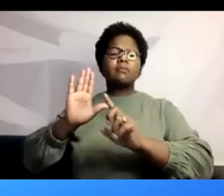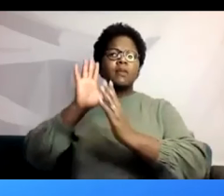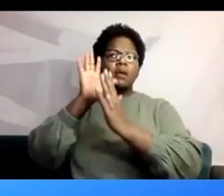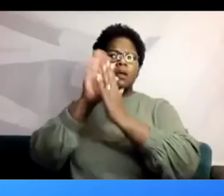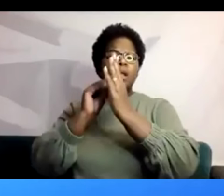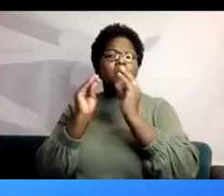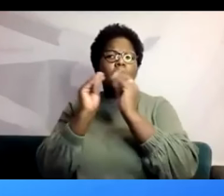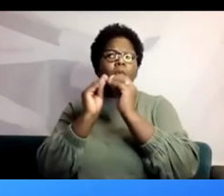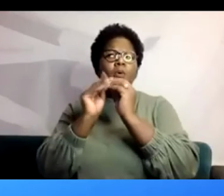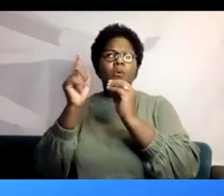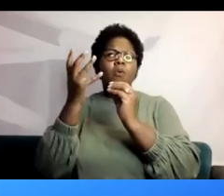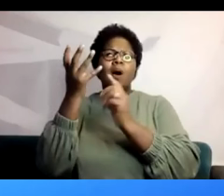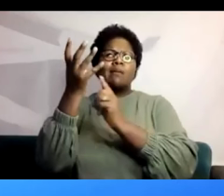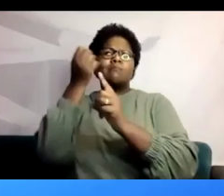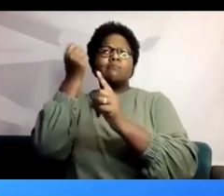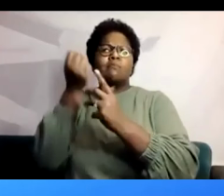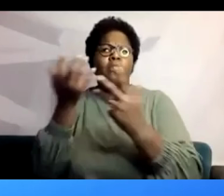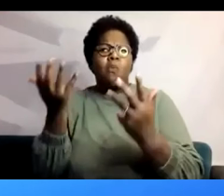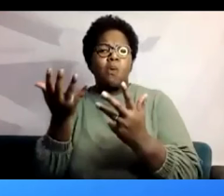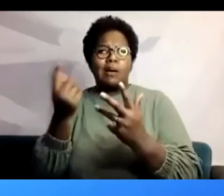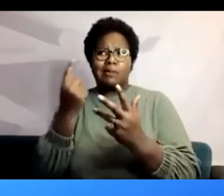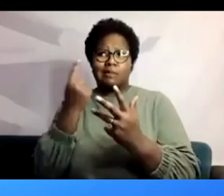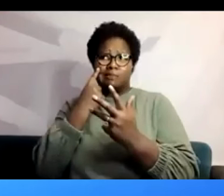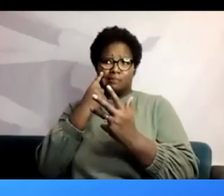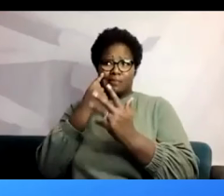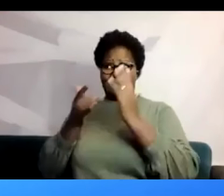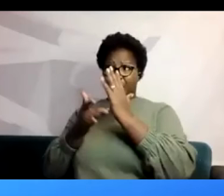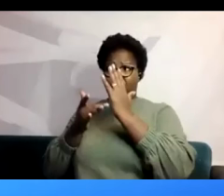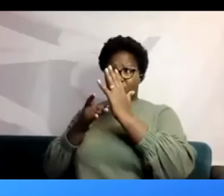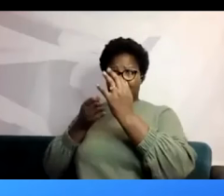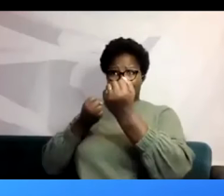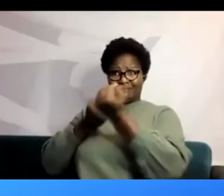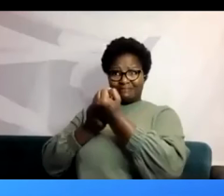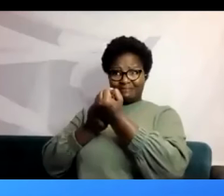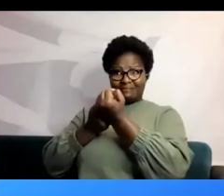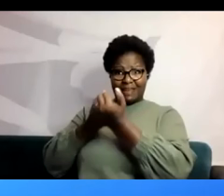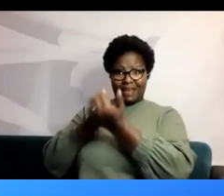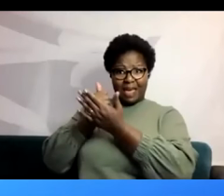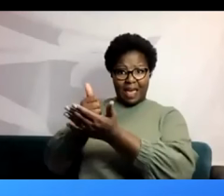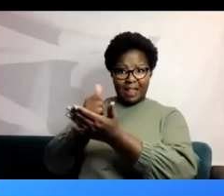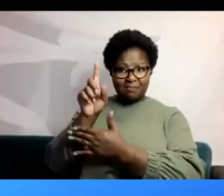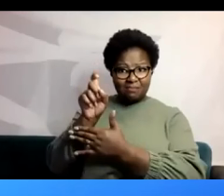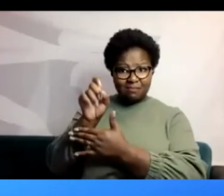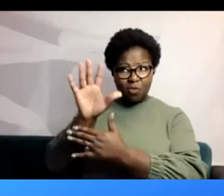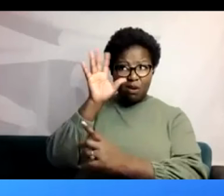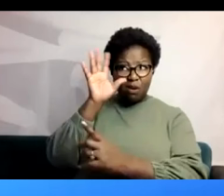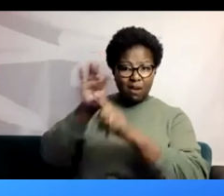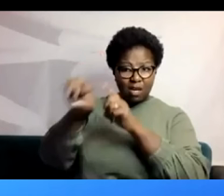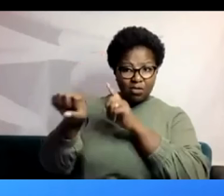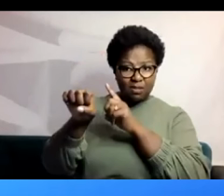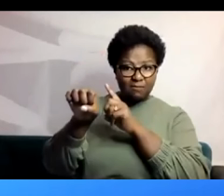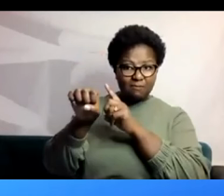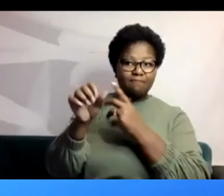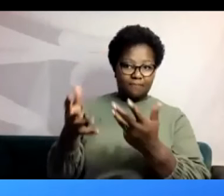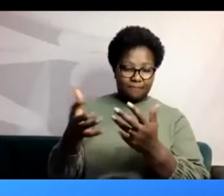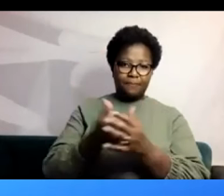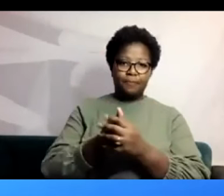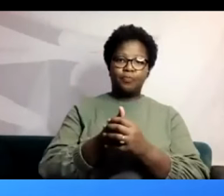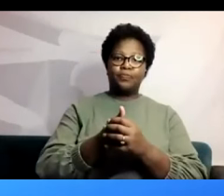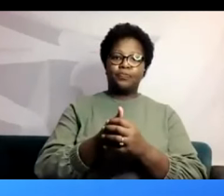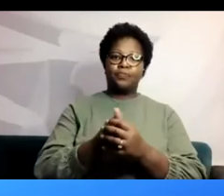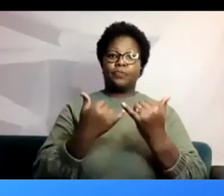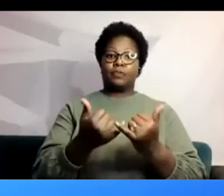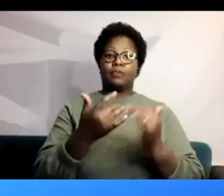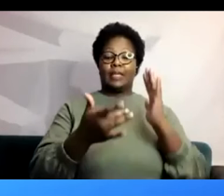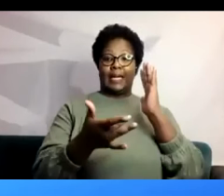and see if technology can help them with their goals. Next slide, please. The Technology Assessment